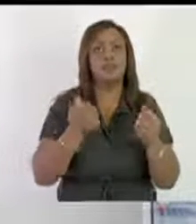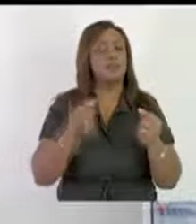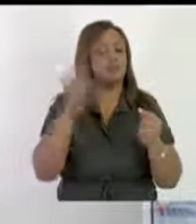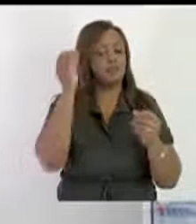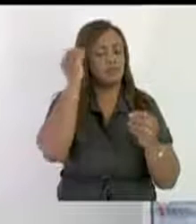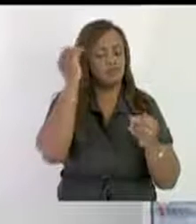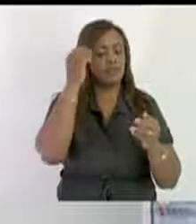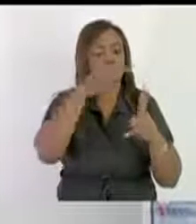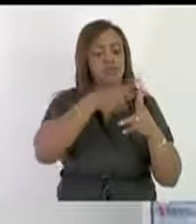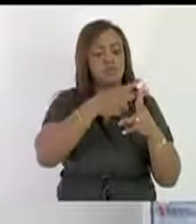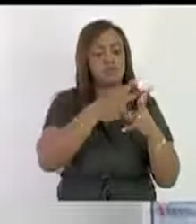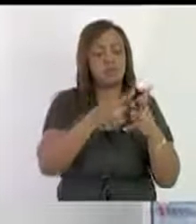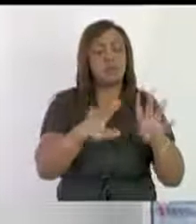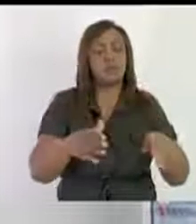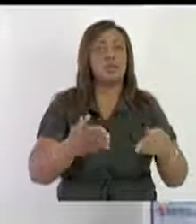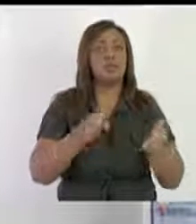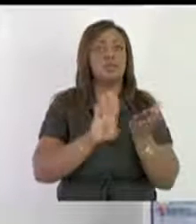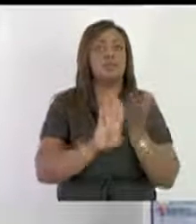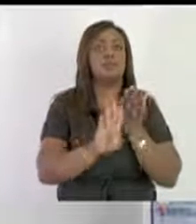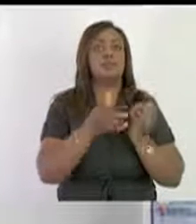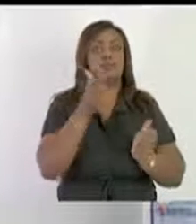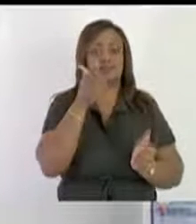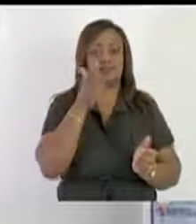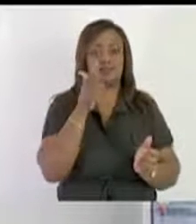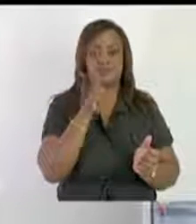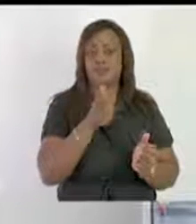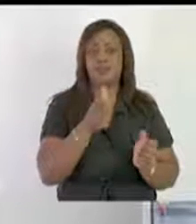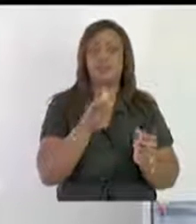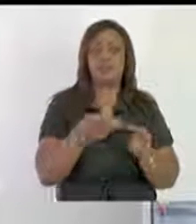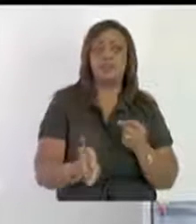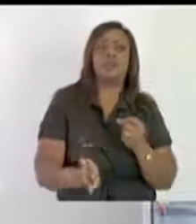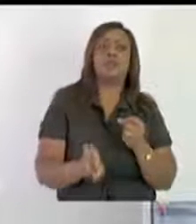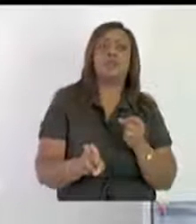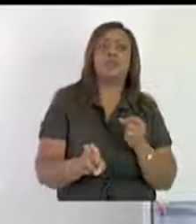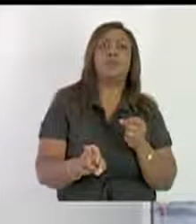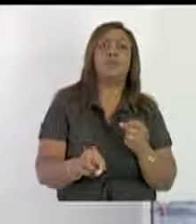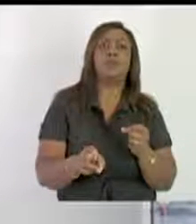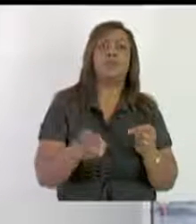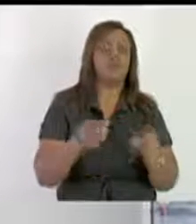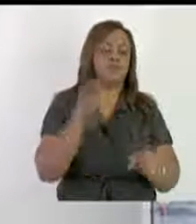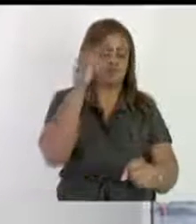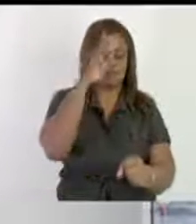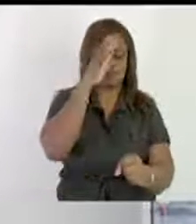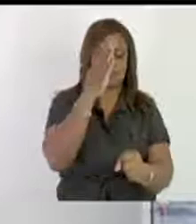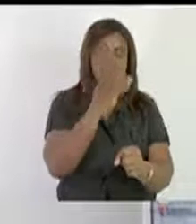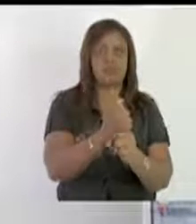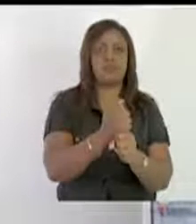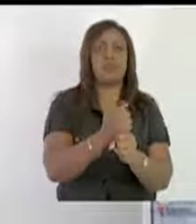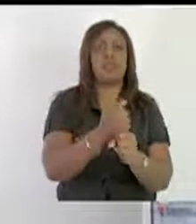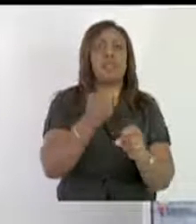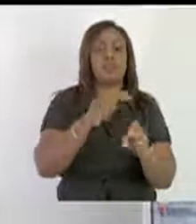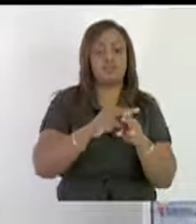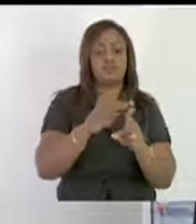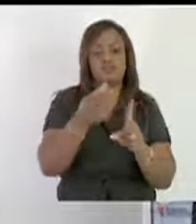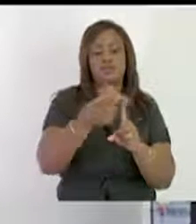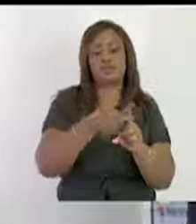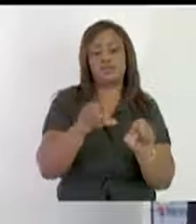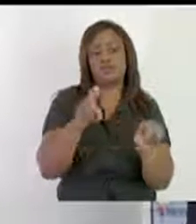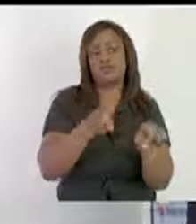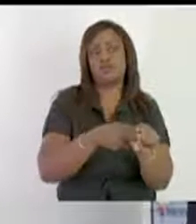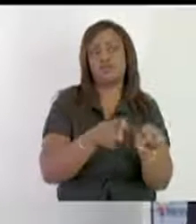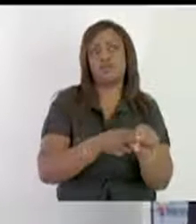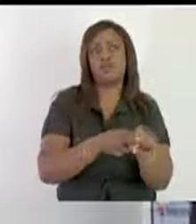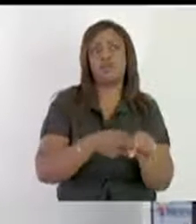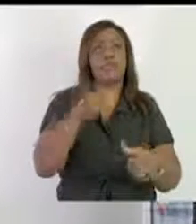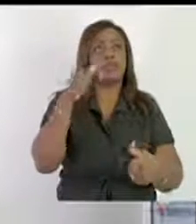of maintaining sexual health, which is abstinence, faithfulness, and condom use. And